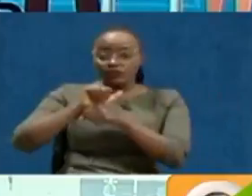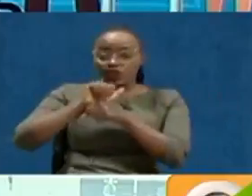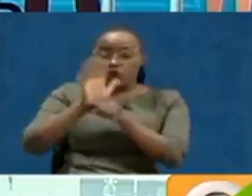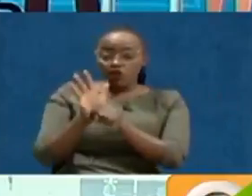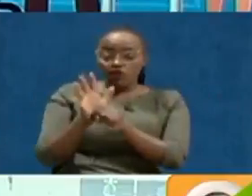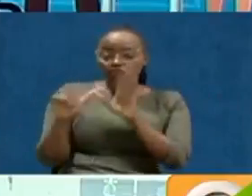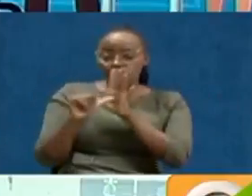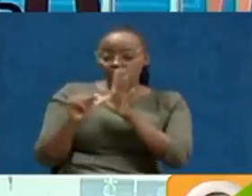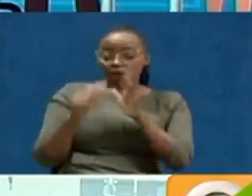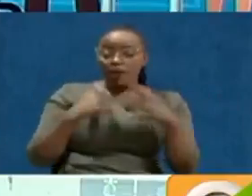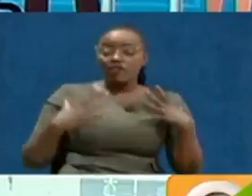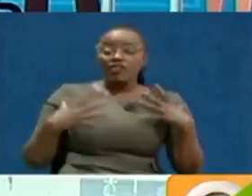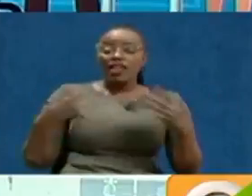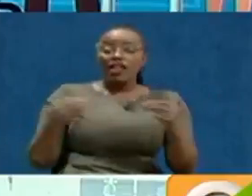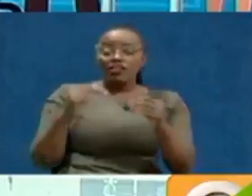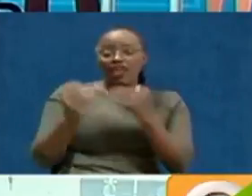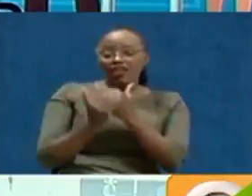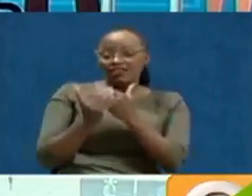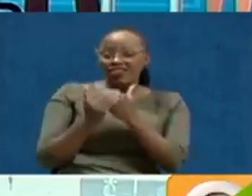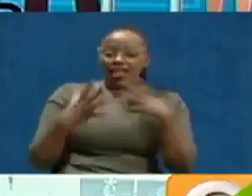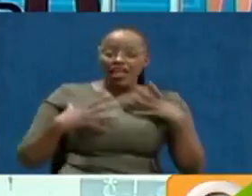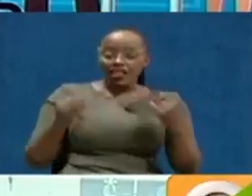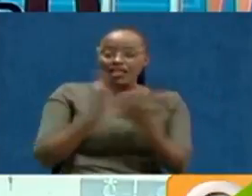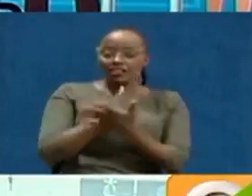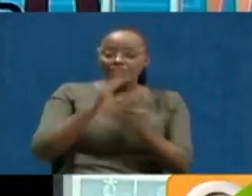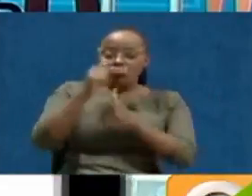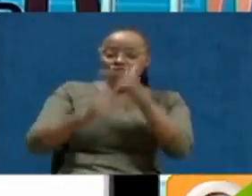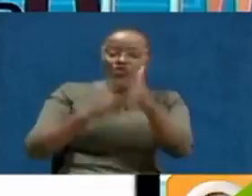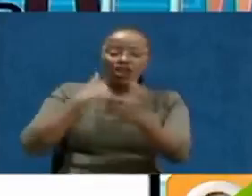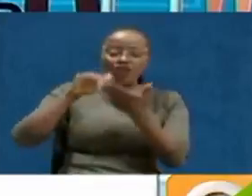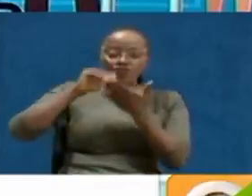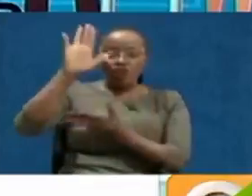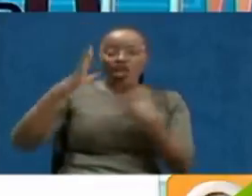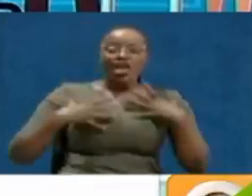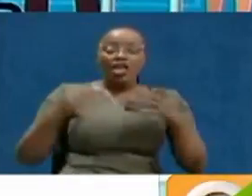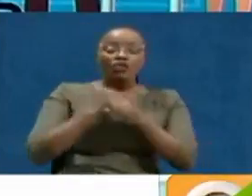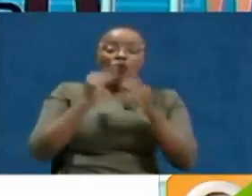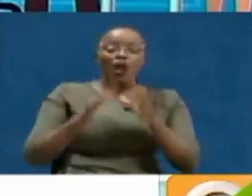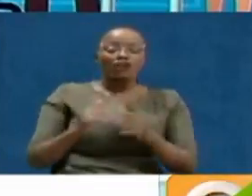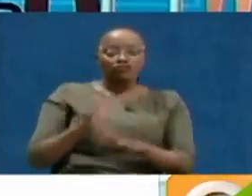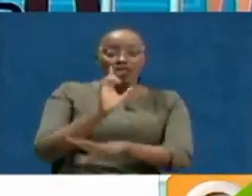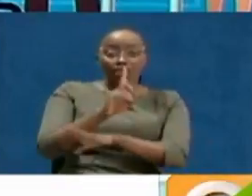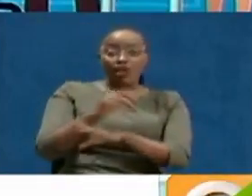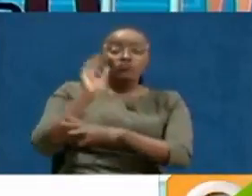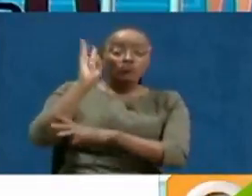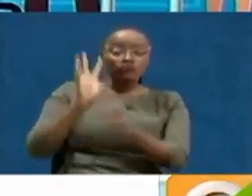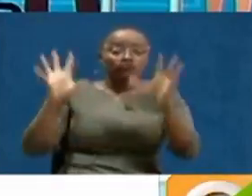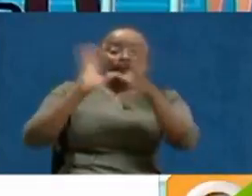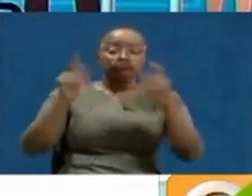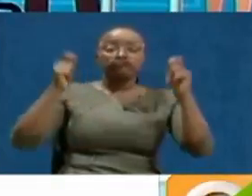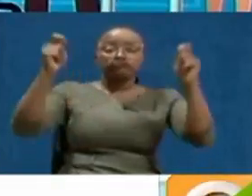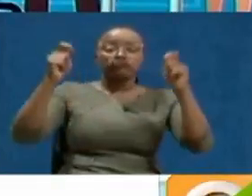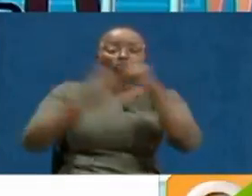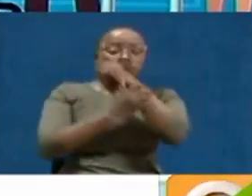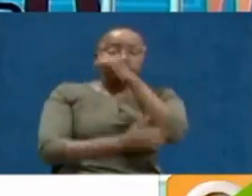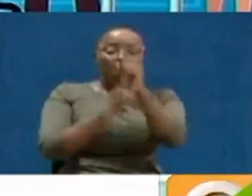With the crisis surrounding the healthcare sector in Kenya continues to deepen as more healthcare workers threaten to join striking colleagues to protest poor